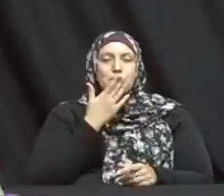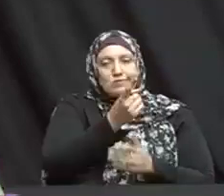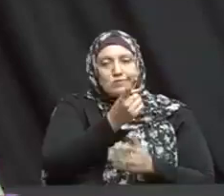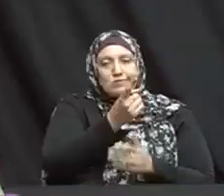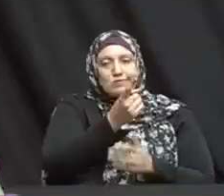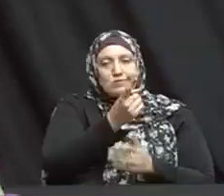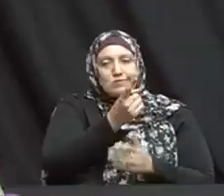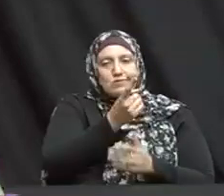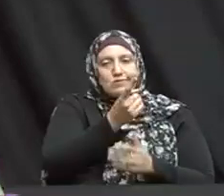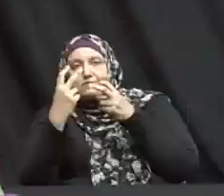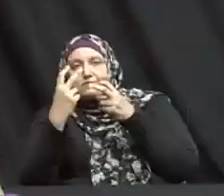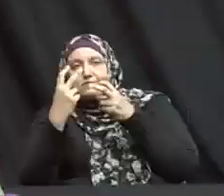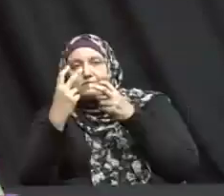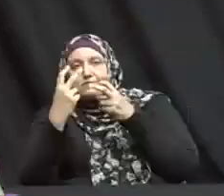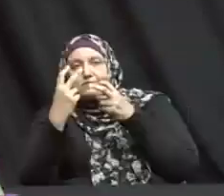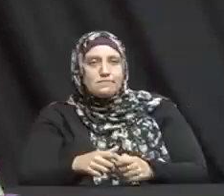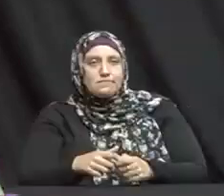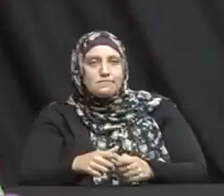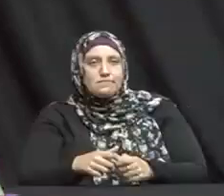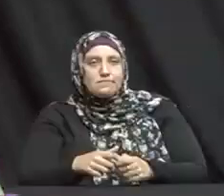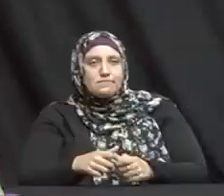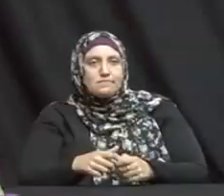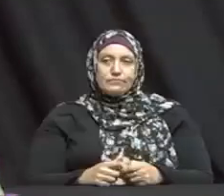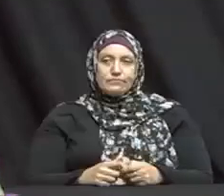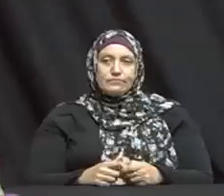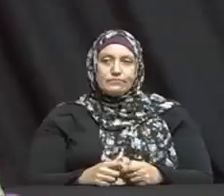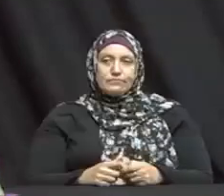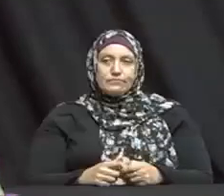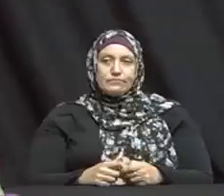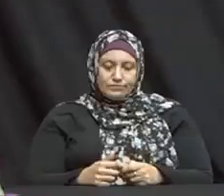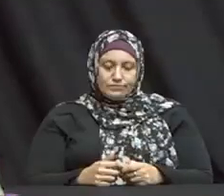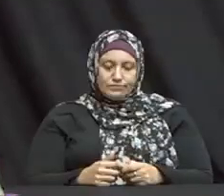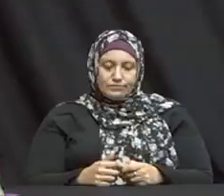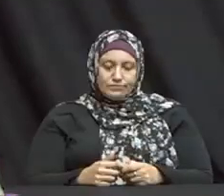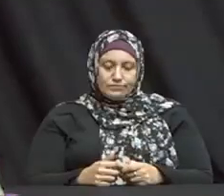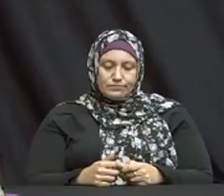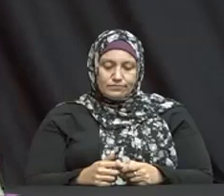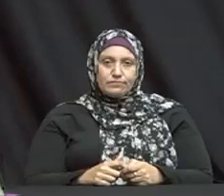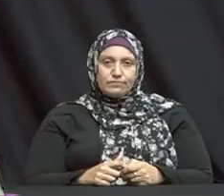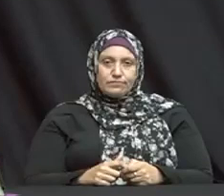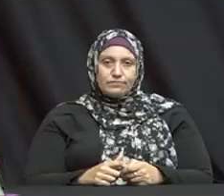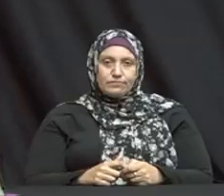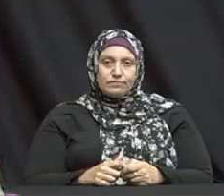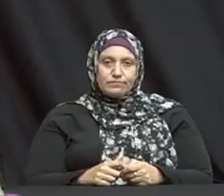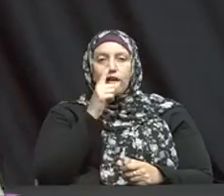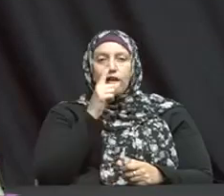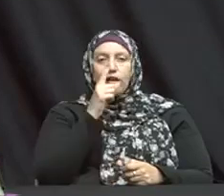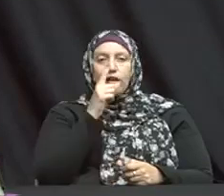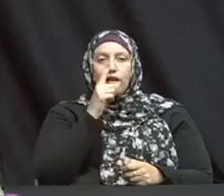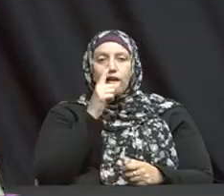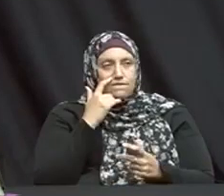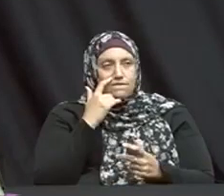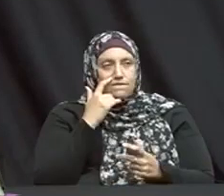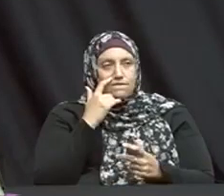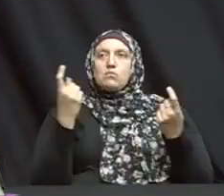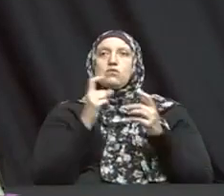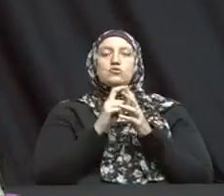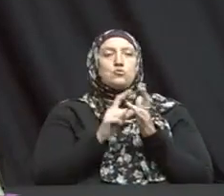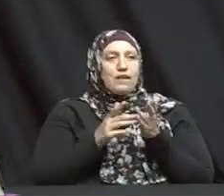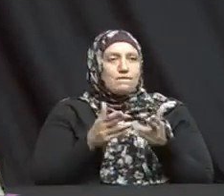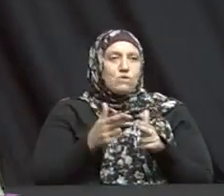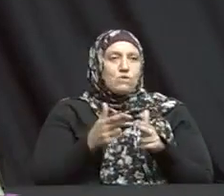you go and see them individually or personally, or you find somebody else to do that. So please, this is definitely